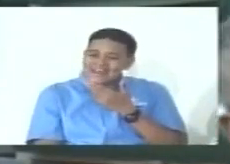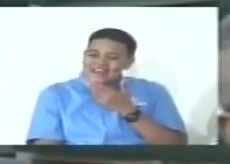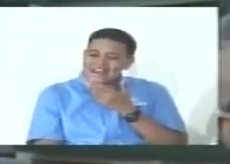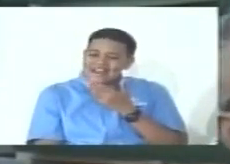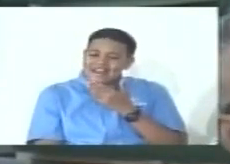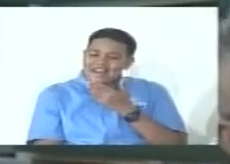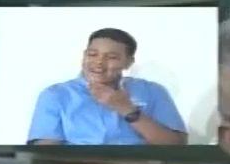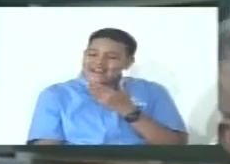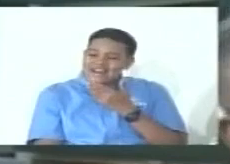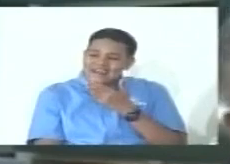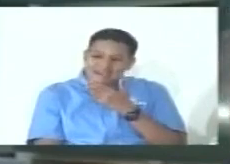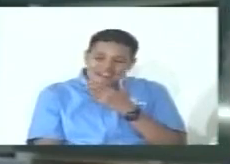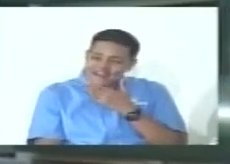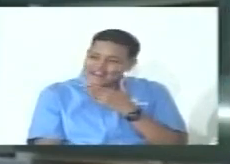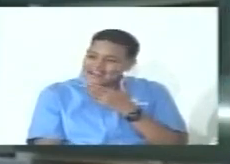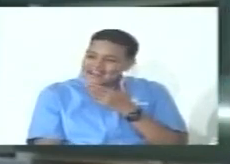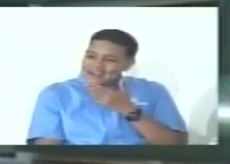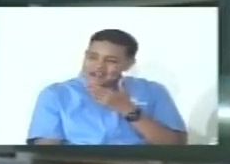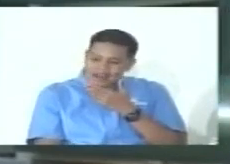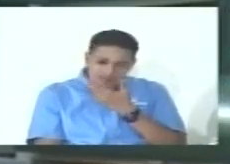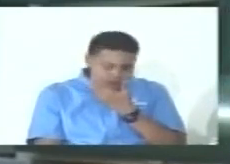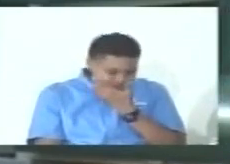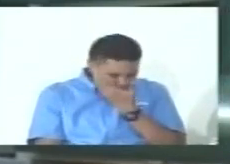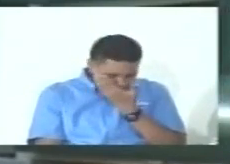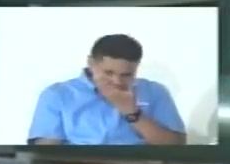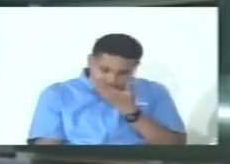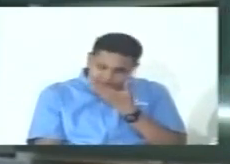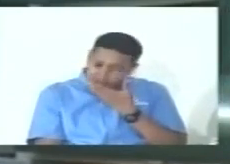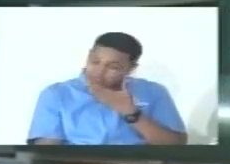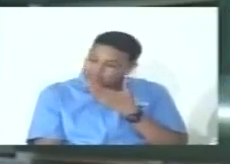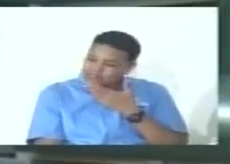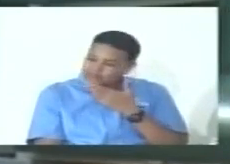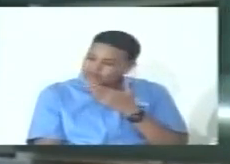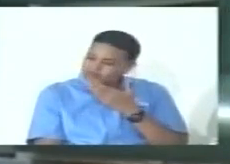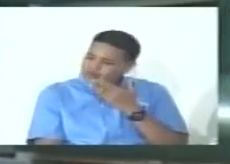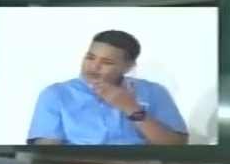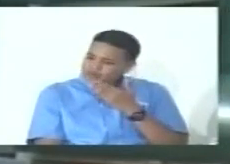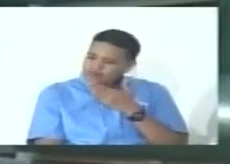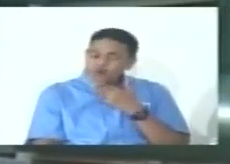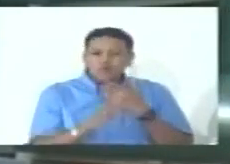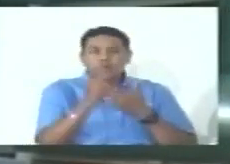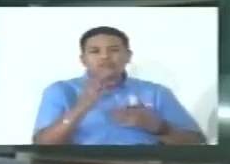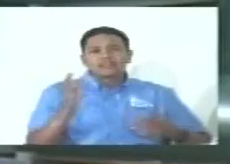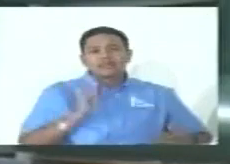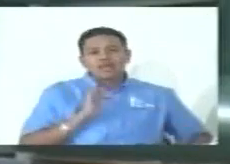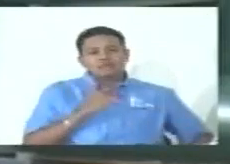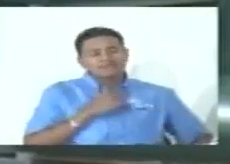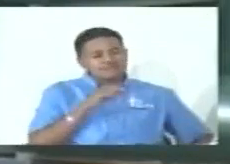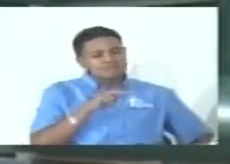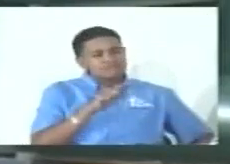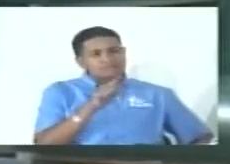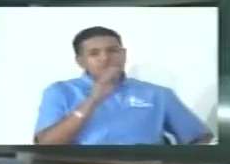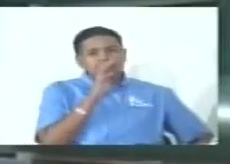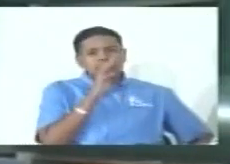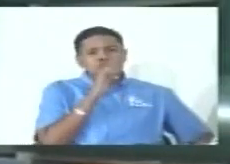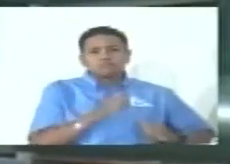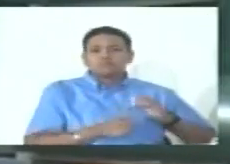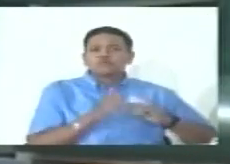one of the things I appreciated about her is that most of the time she